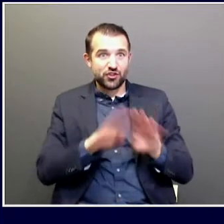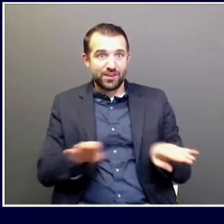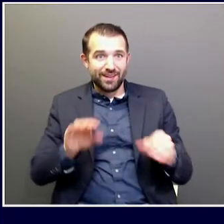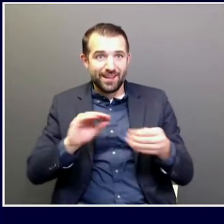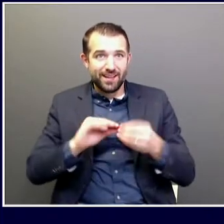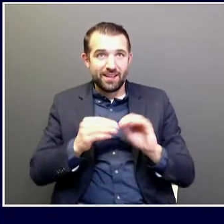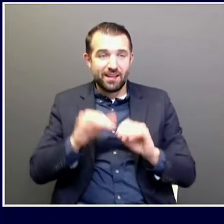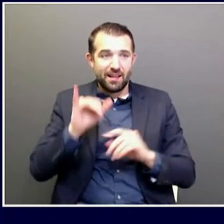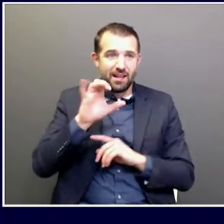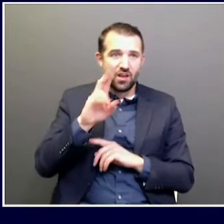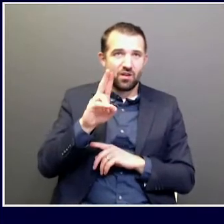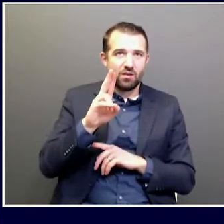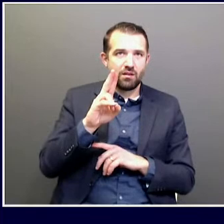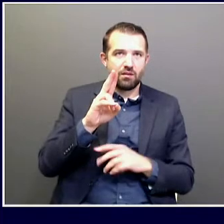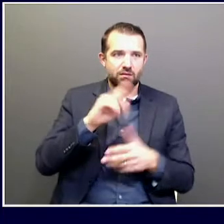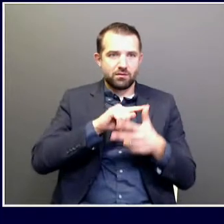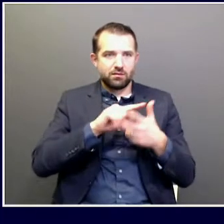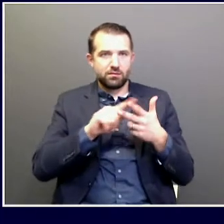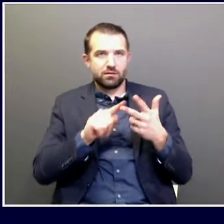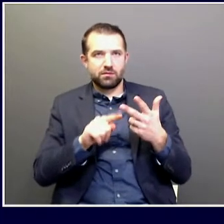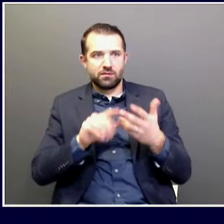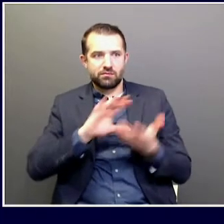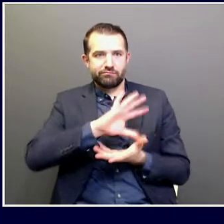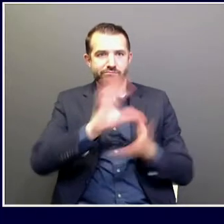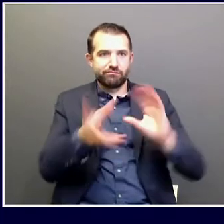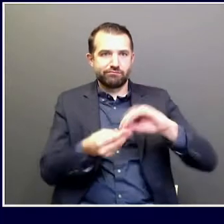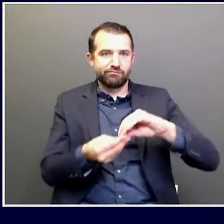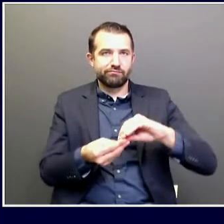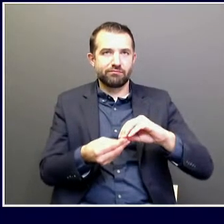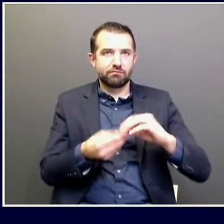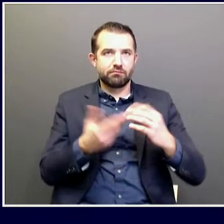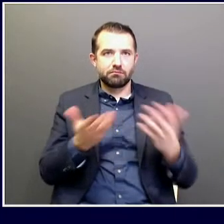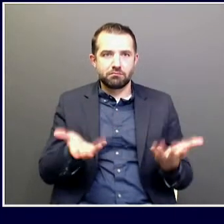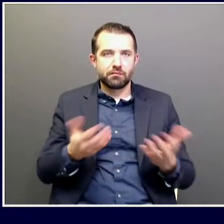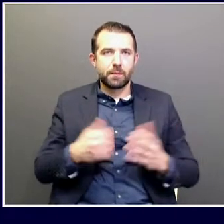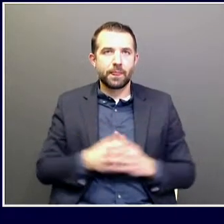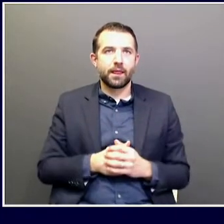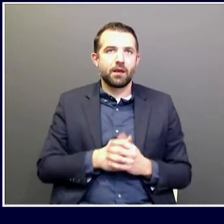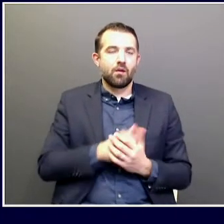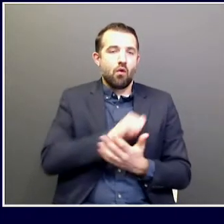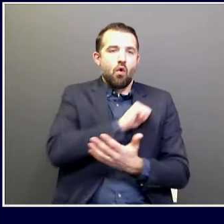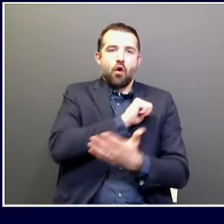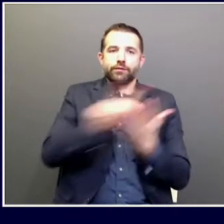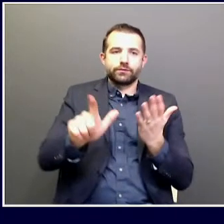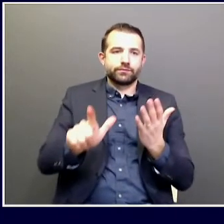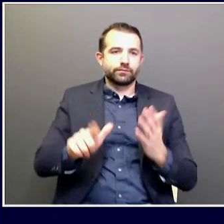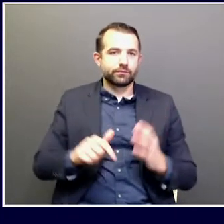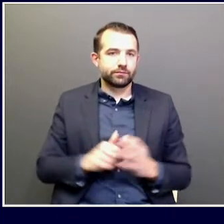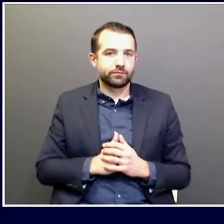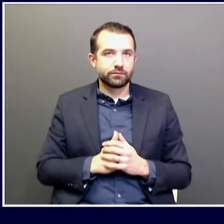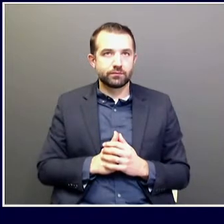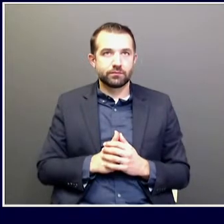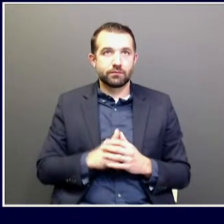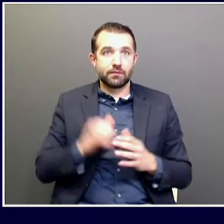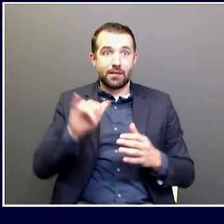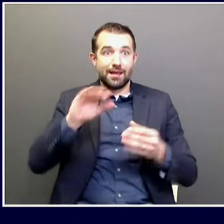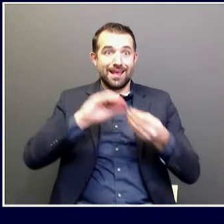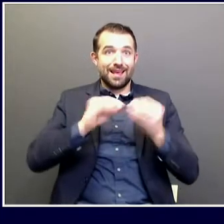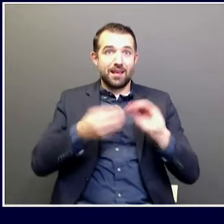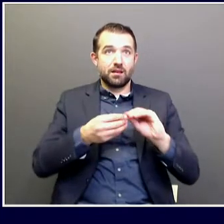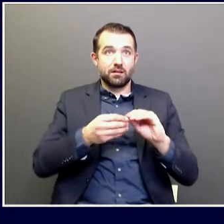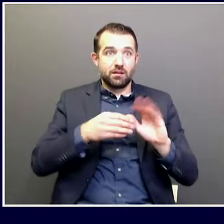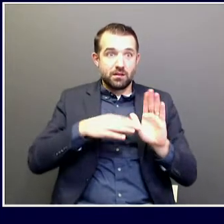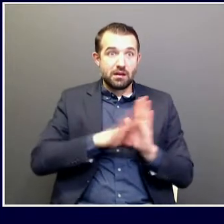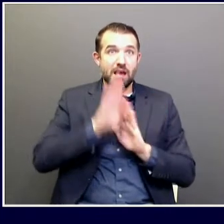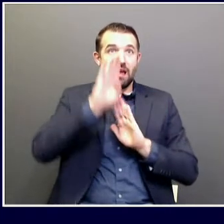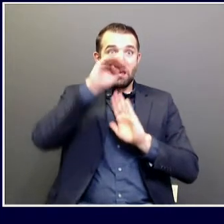guess thank you. All of this together. The fact that it was not leveling off, not going down, but actually going up. We watch